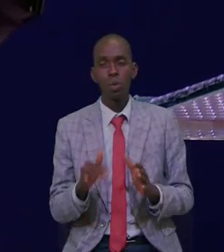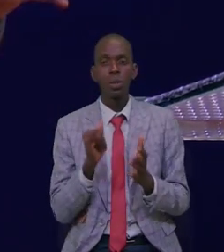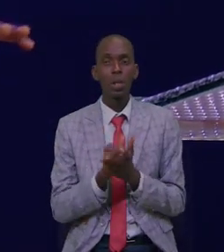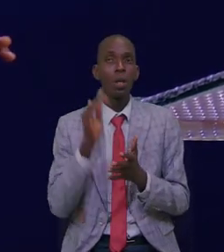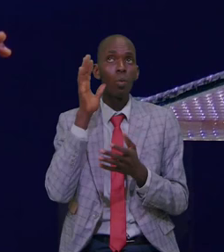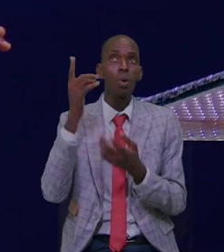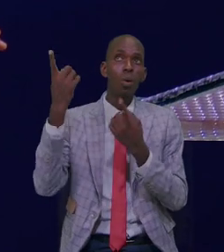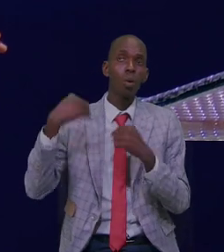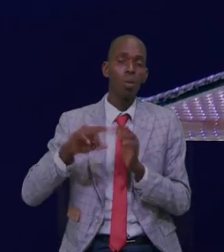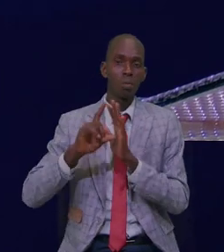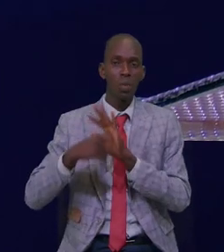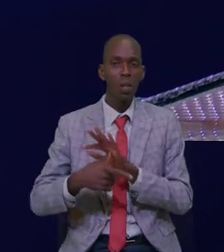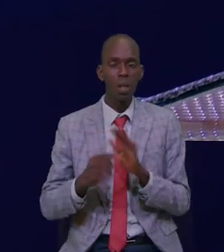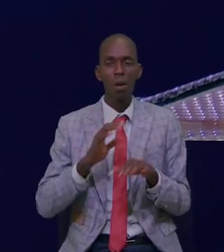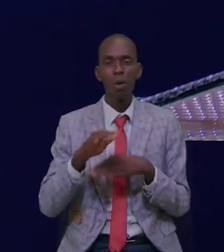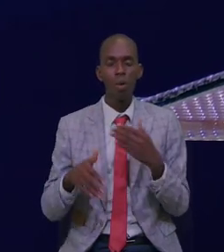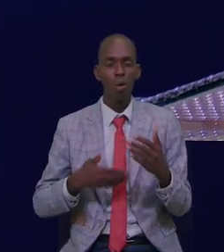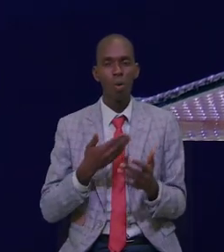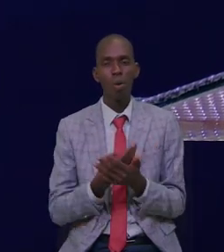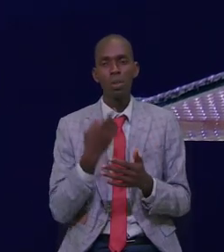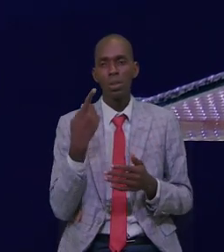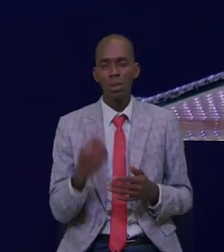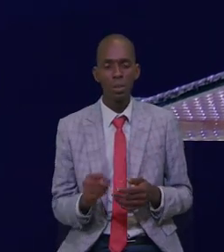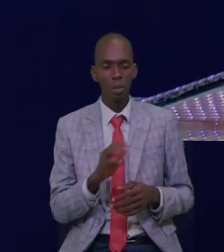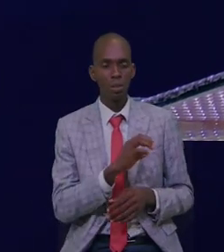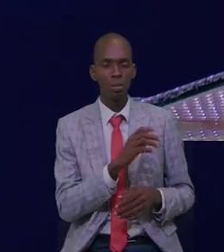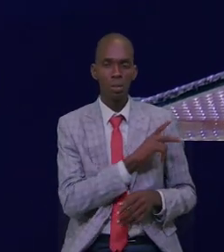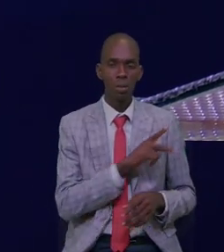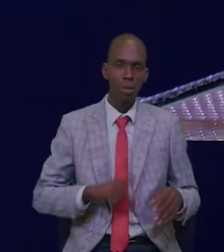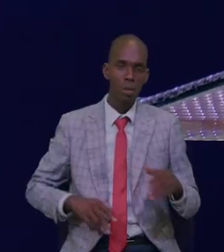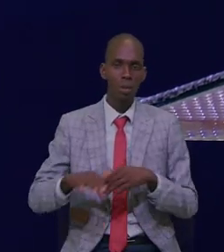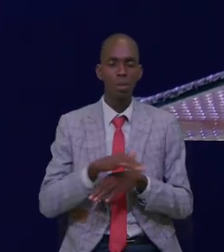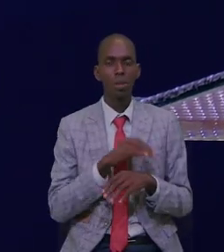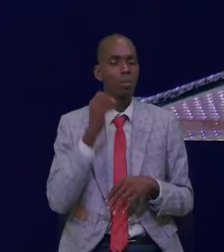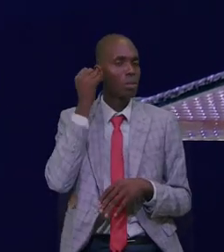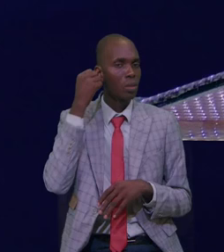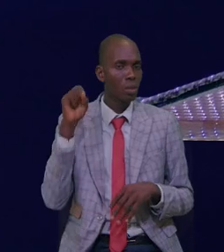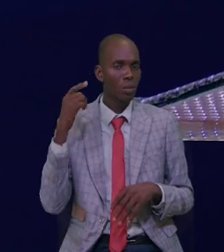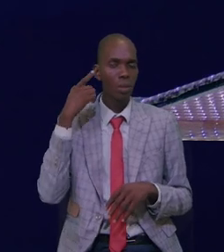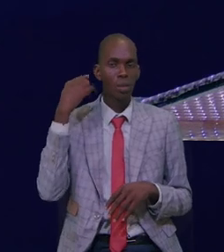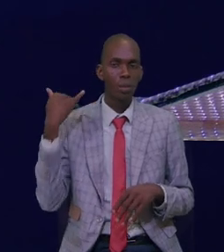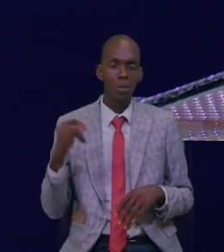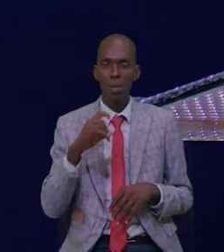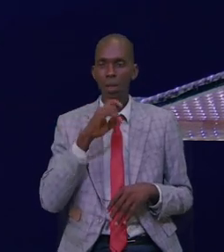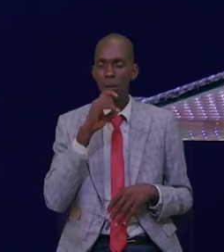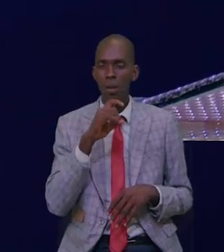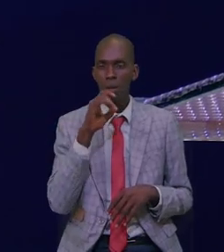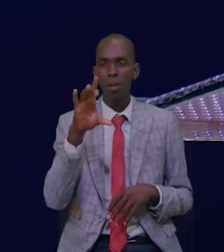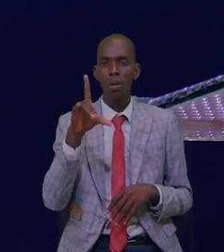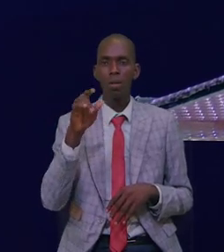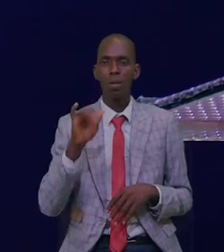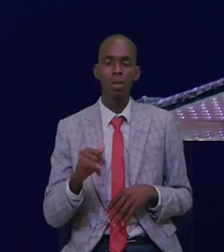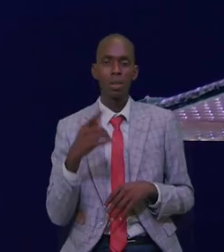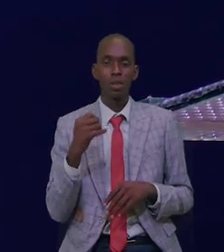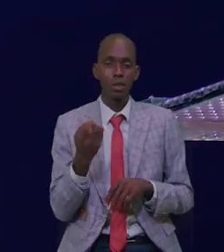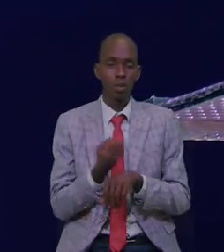all those empires and all the gold and the silver and the brass and the iron and the clay, the stone